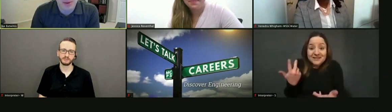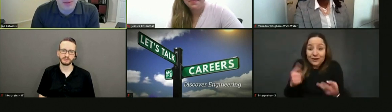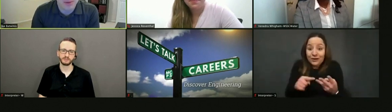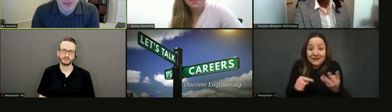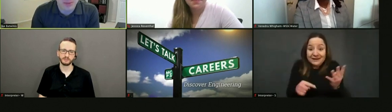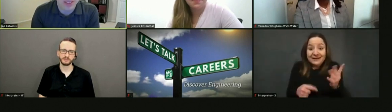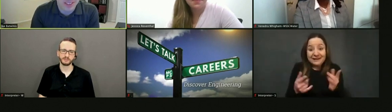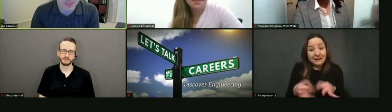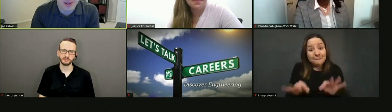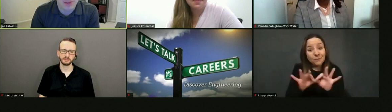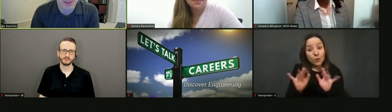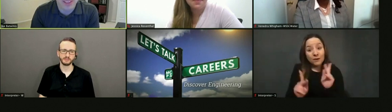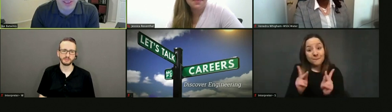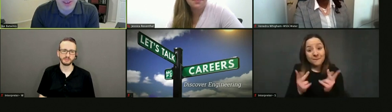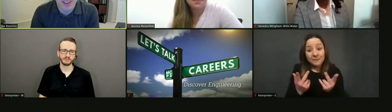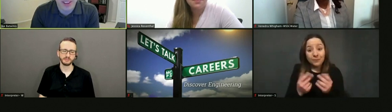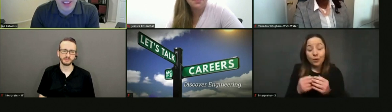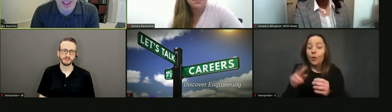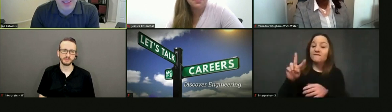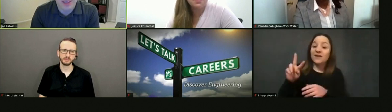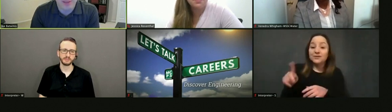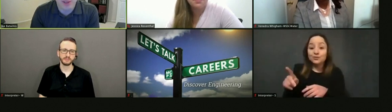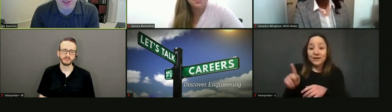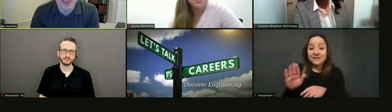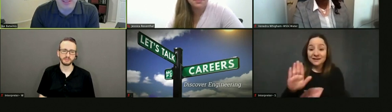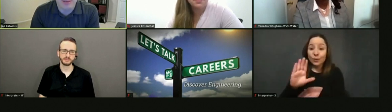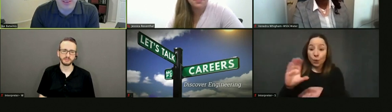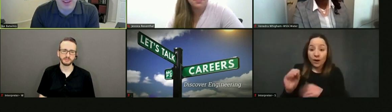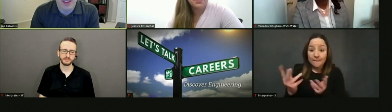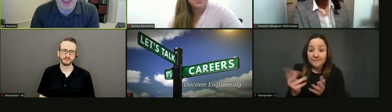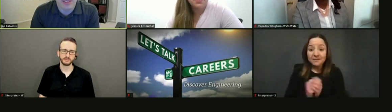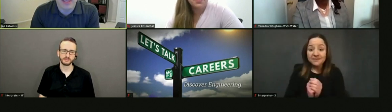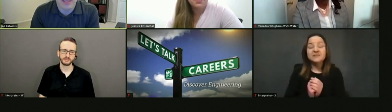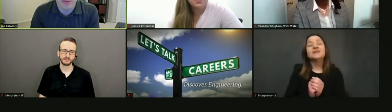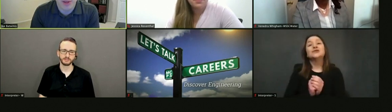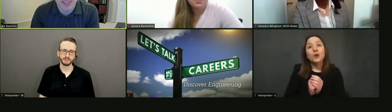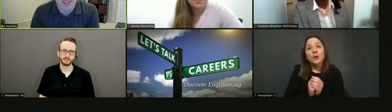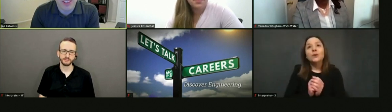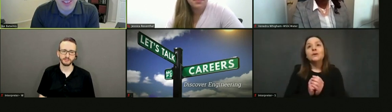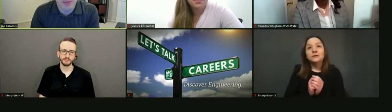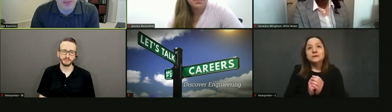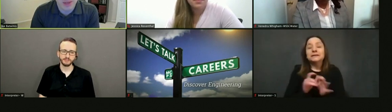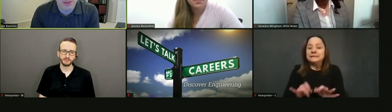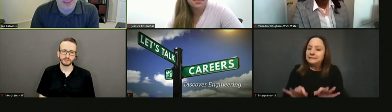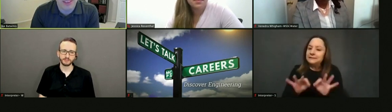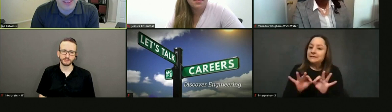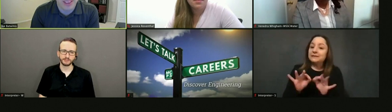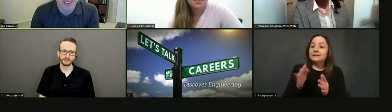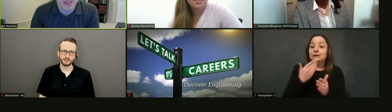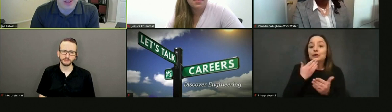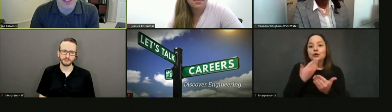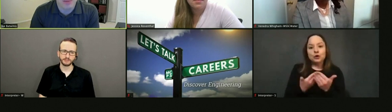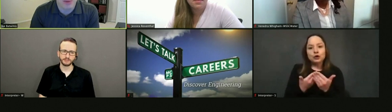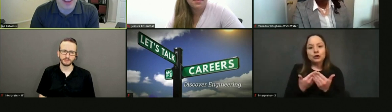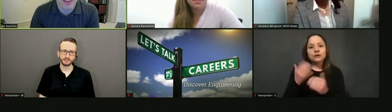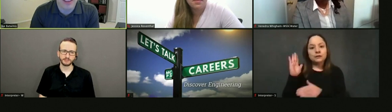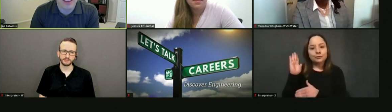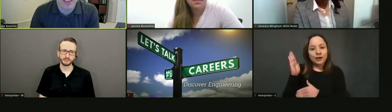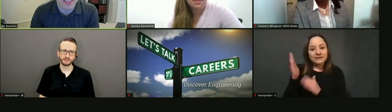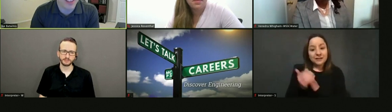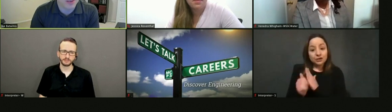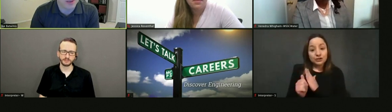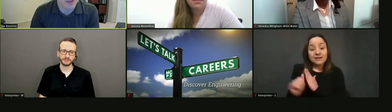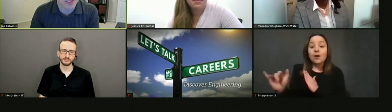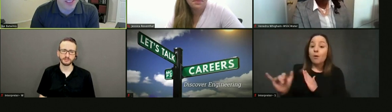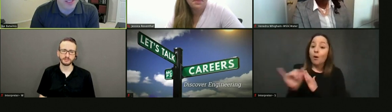big important people or vice presidents at your company. So having really good presentation skills and being able to clearly explain